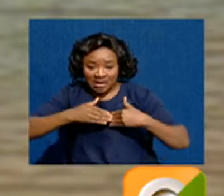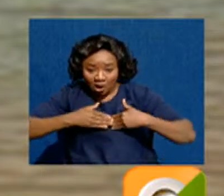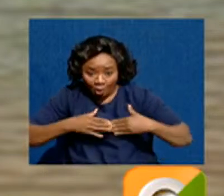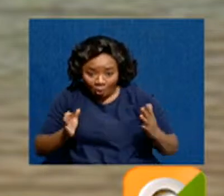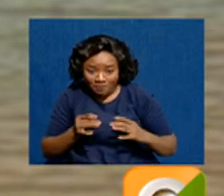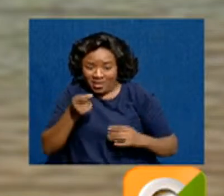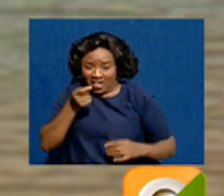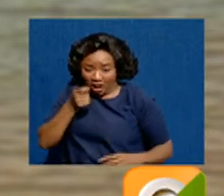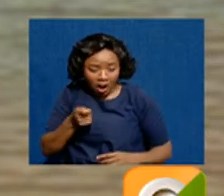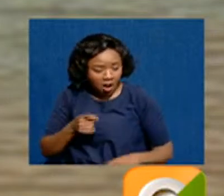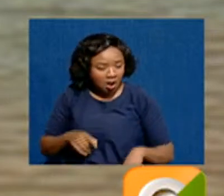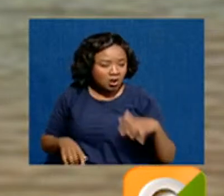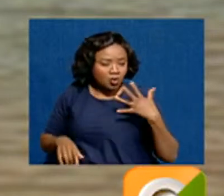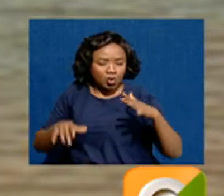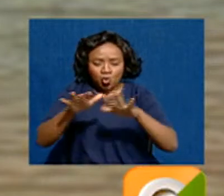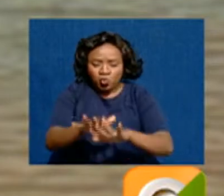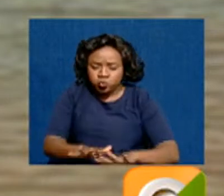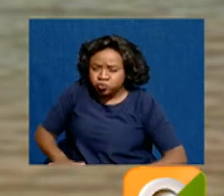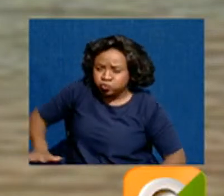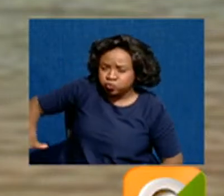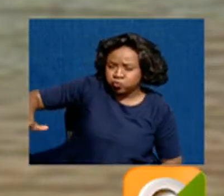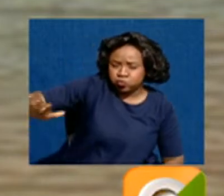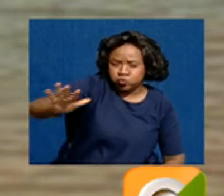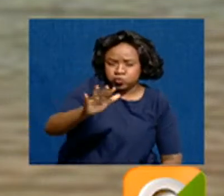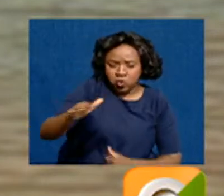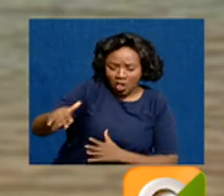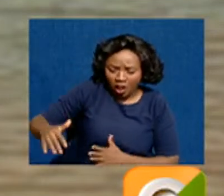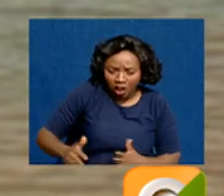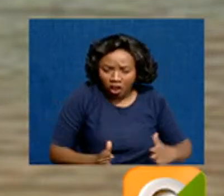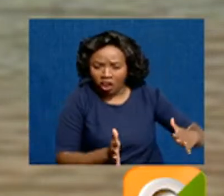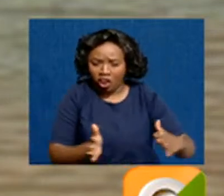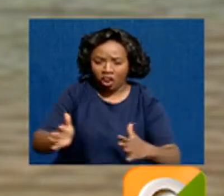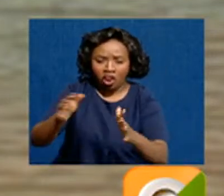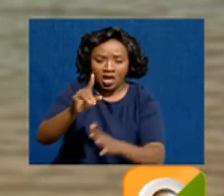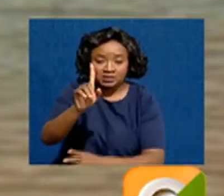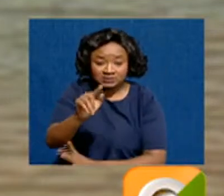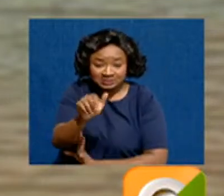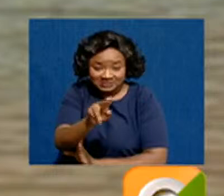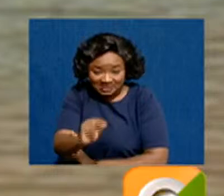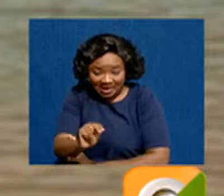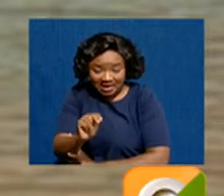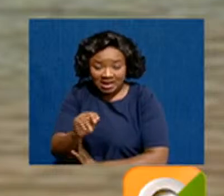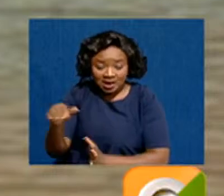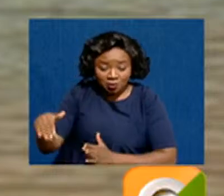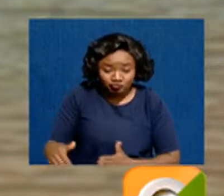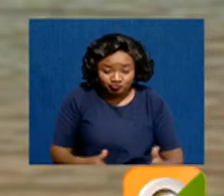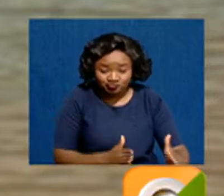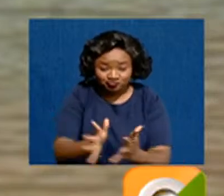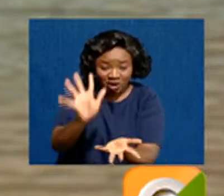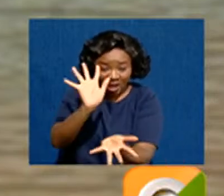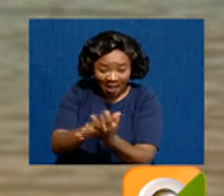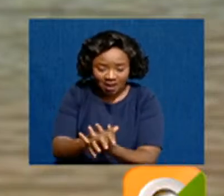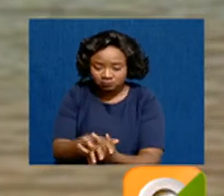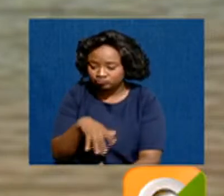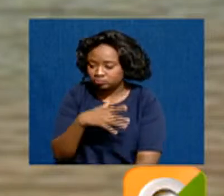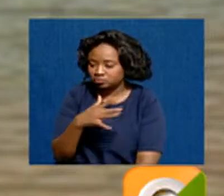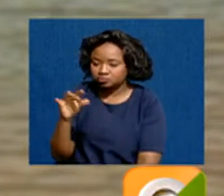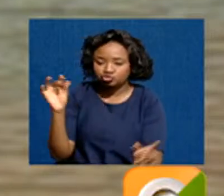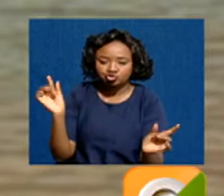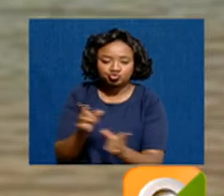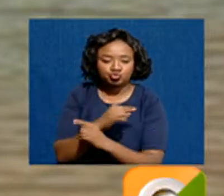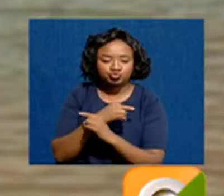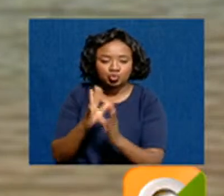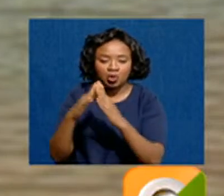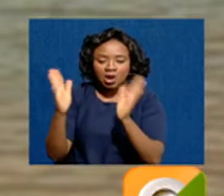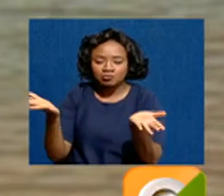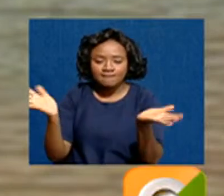alone, the entire Tana River is submerged, the houses are submerged. And this has been a problem for many years. The only solution that